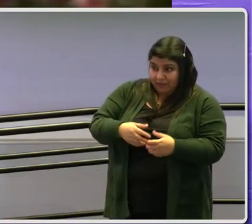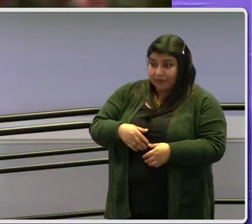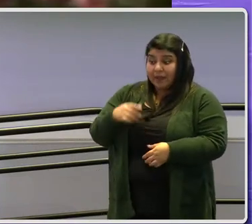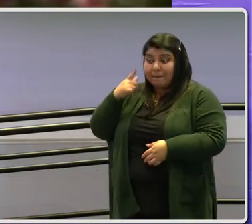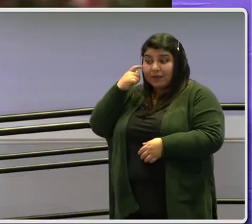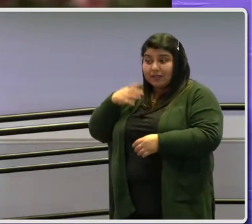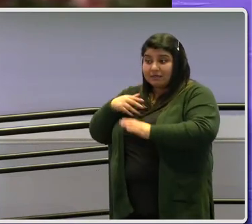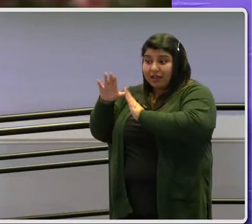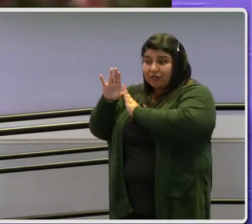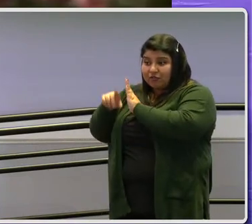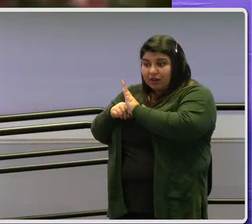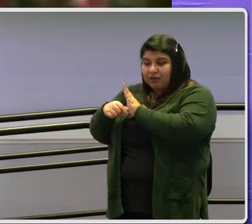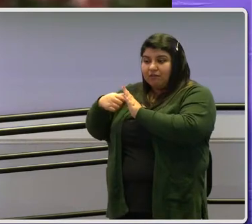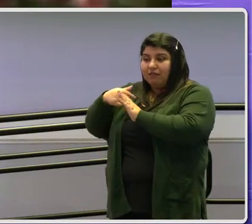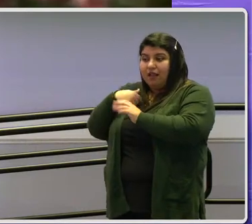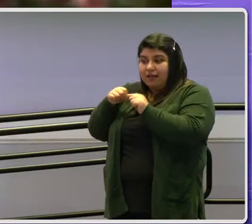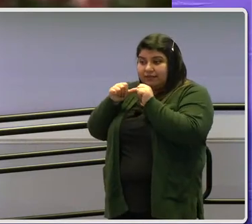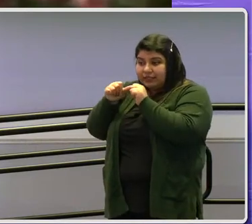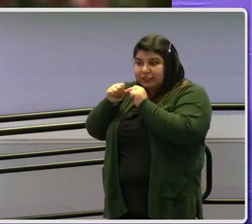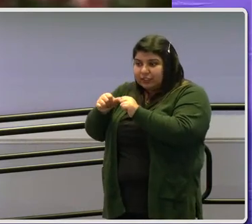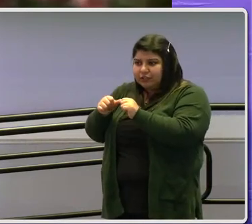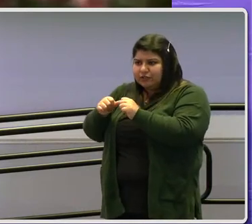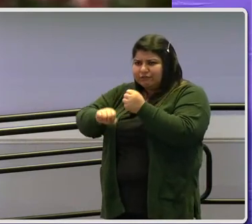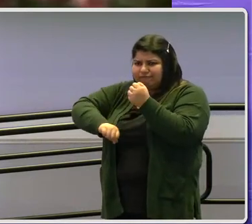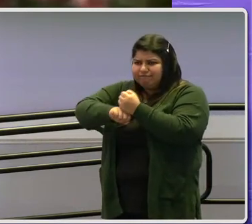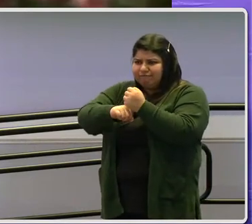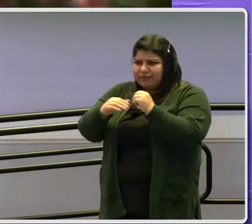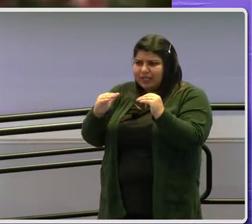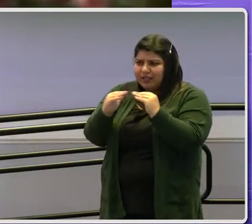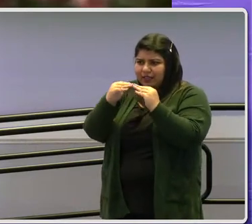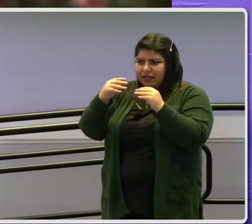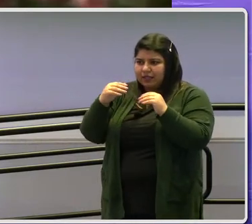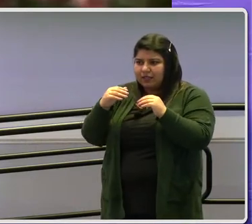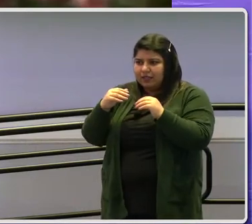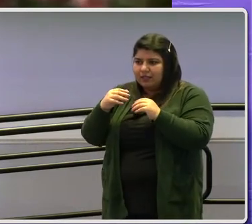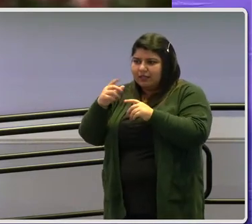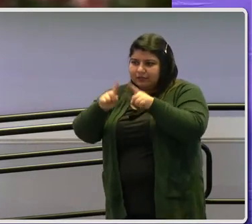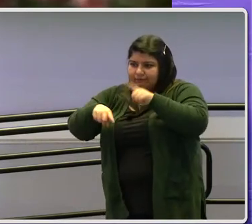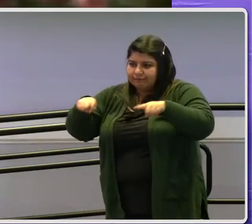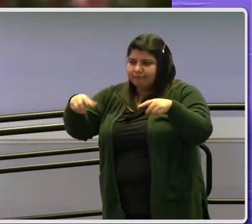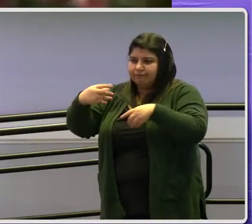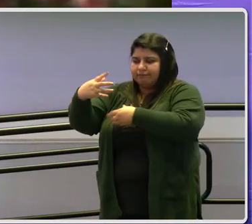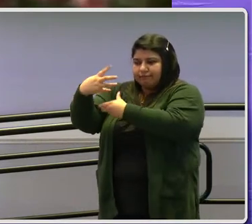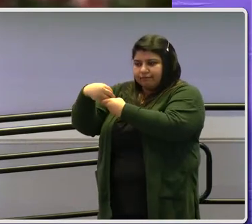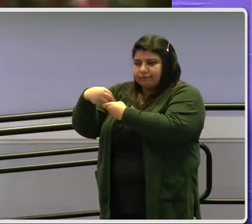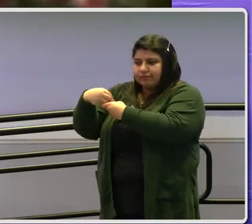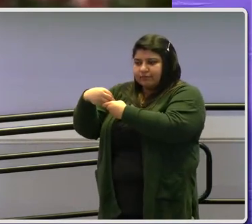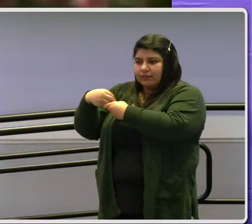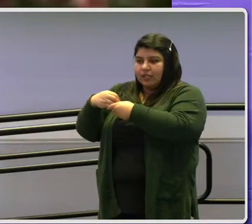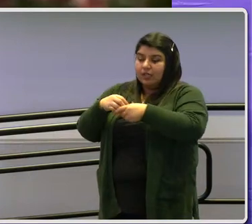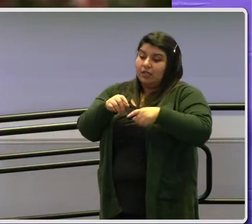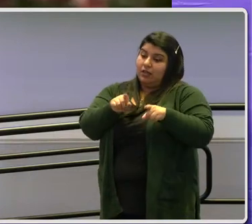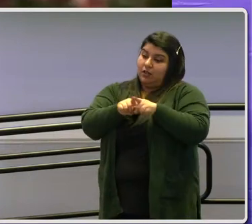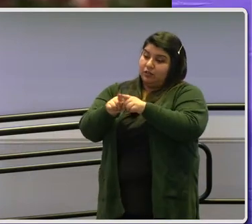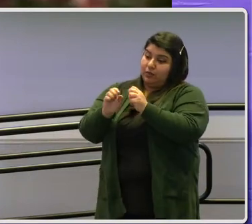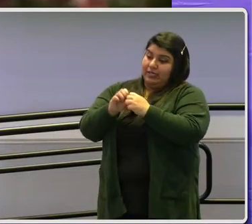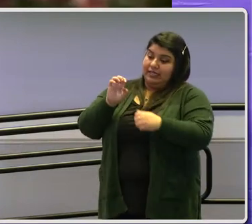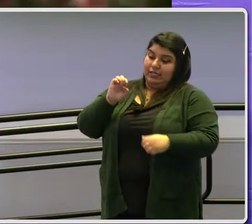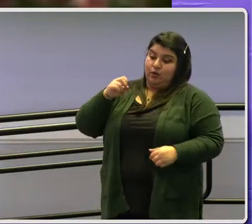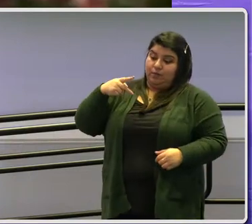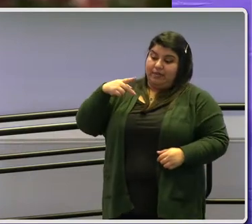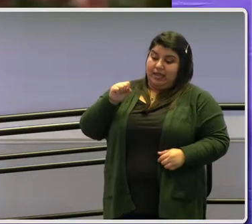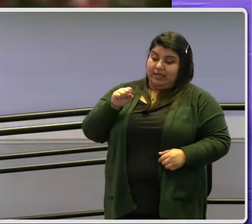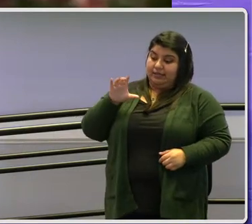I strive to continue to advocate for diversity, equity, and inclusion alongside the EOPS